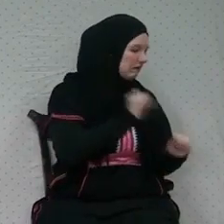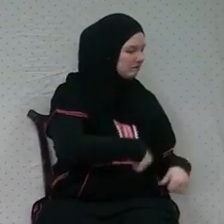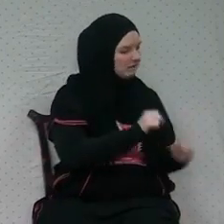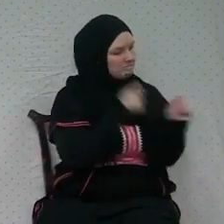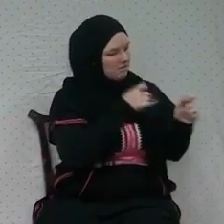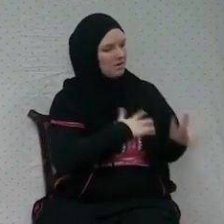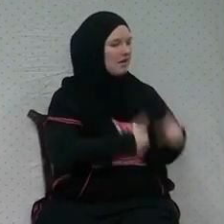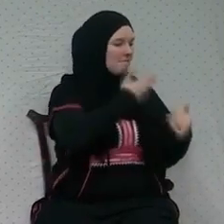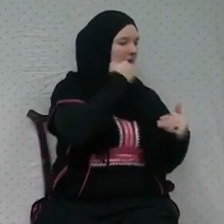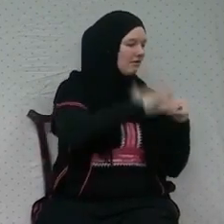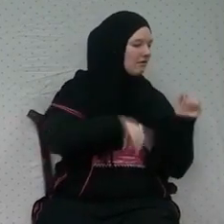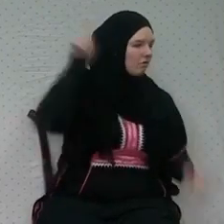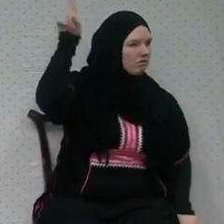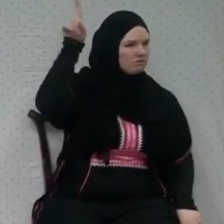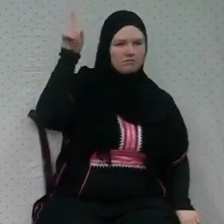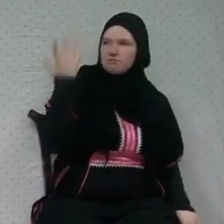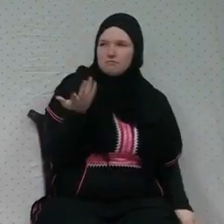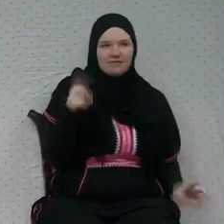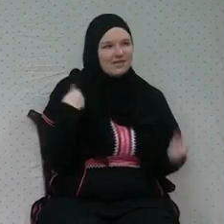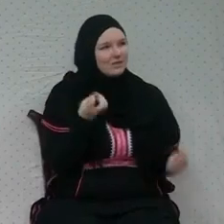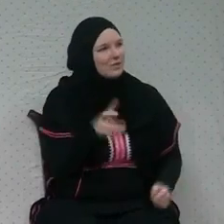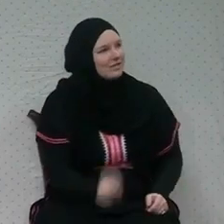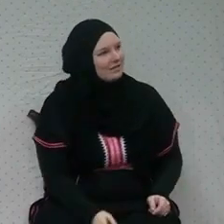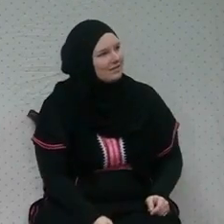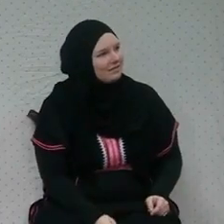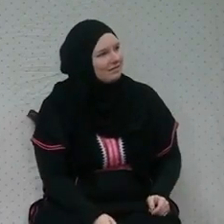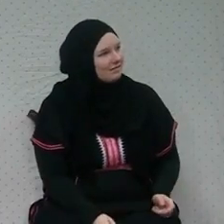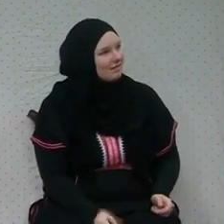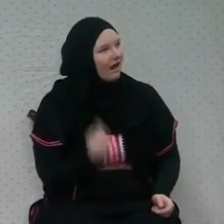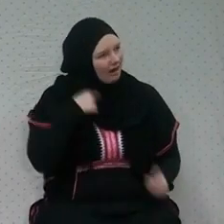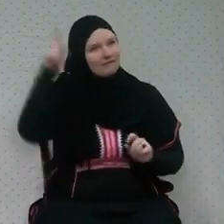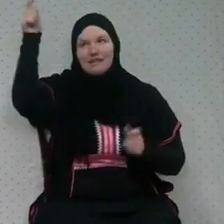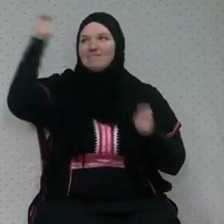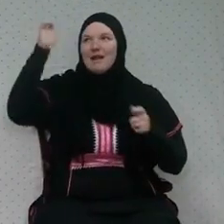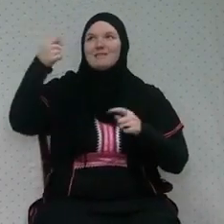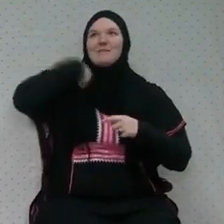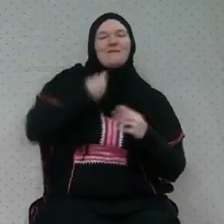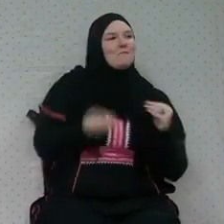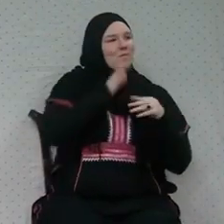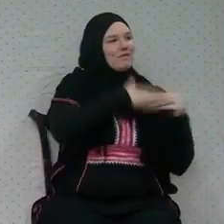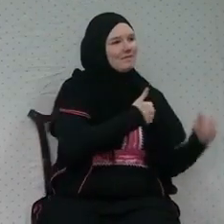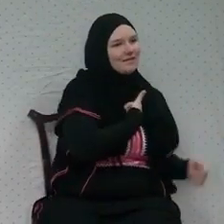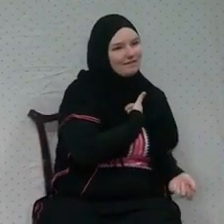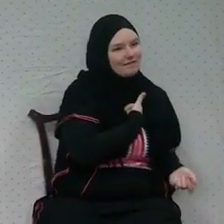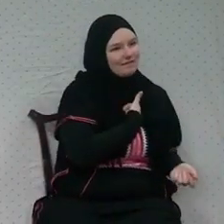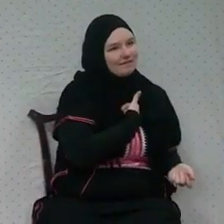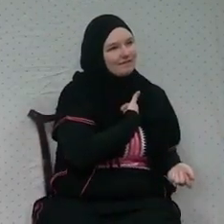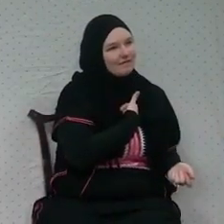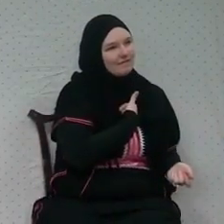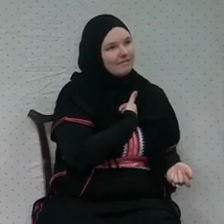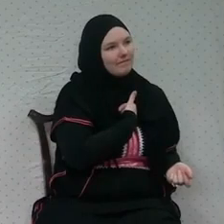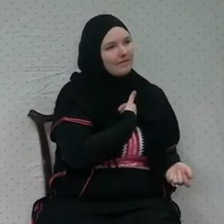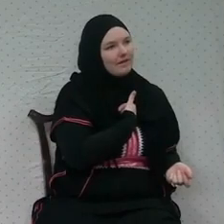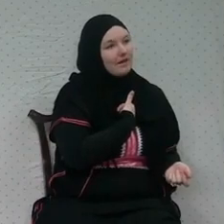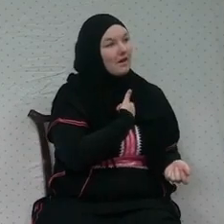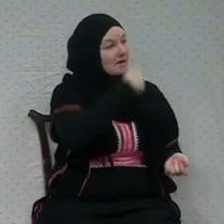when? Show me a single thing that man has done that can even be